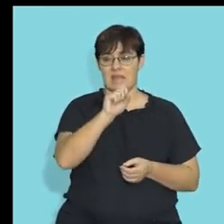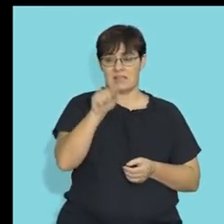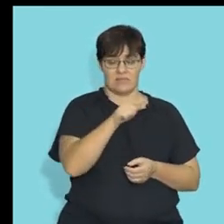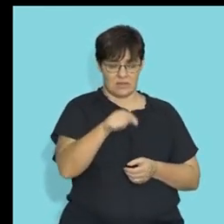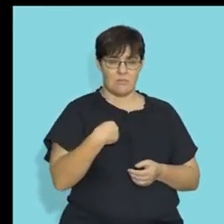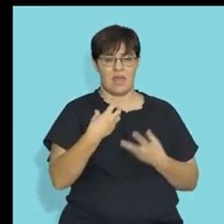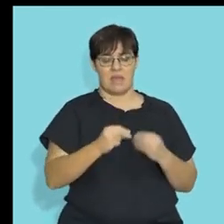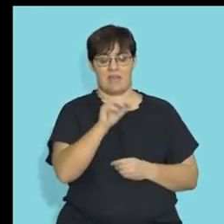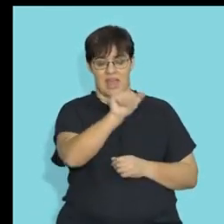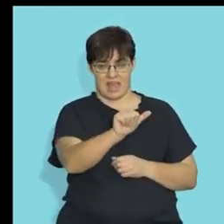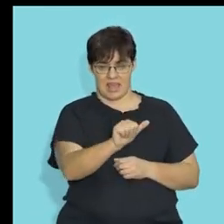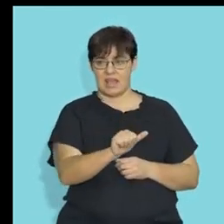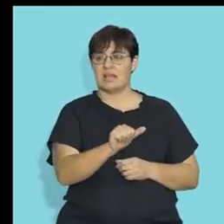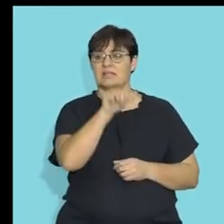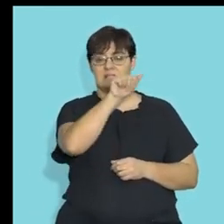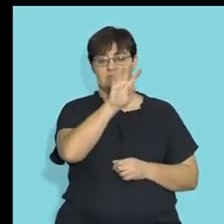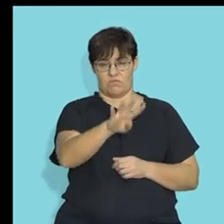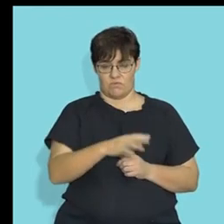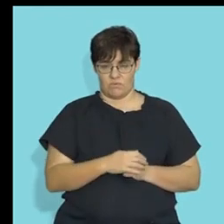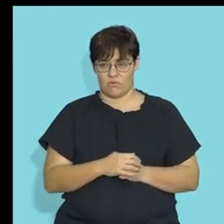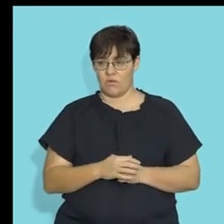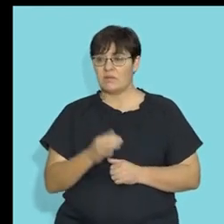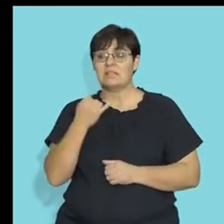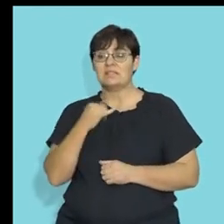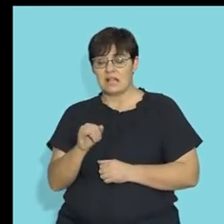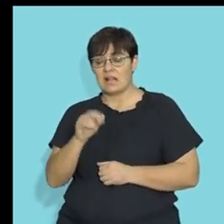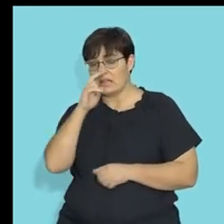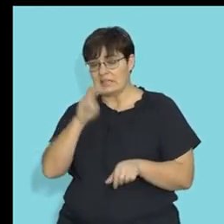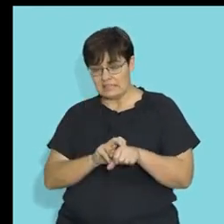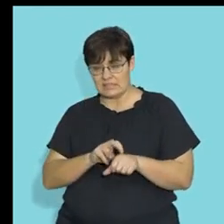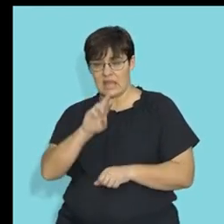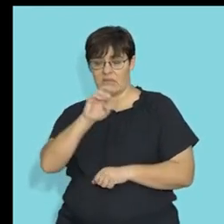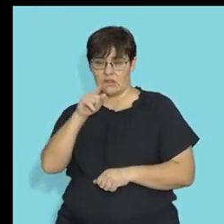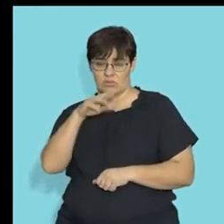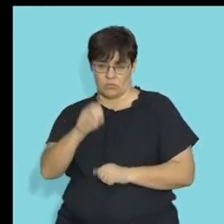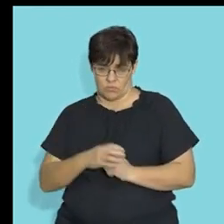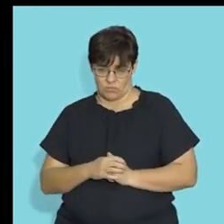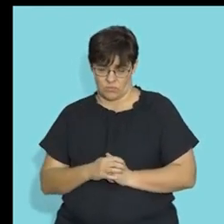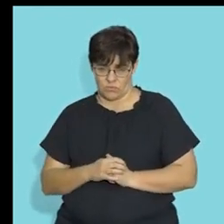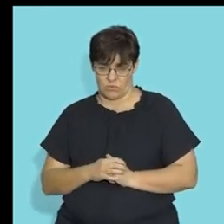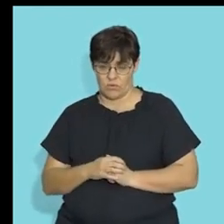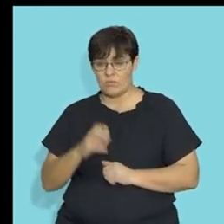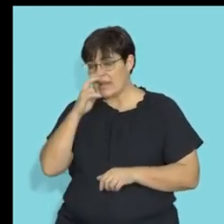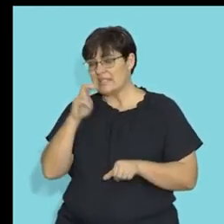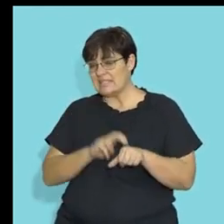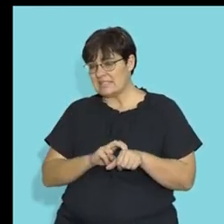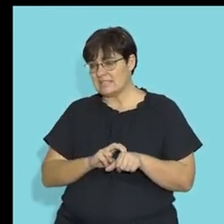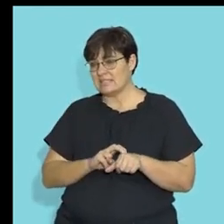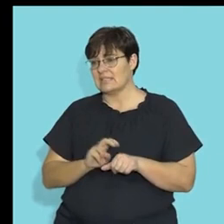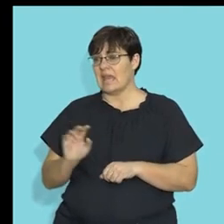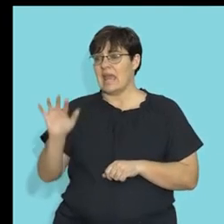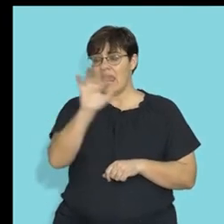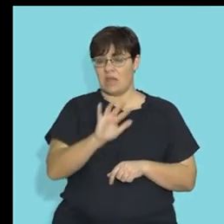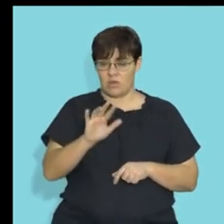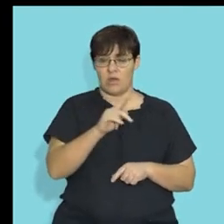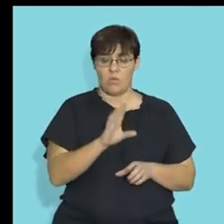to infinity, I've got my A now, which is 64, but I still need my ratio. We need to find